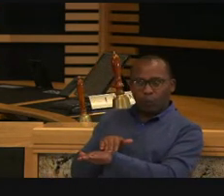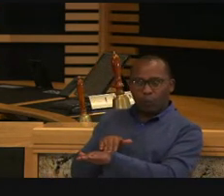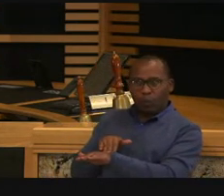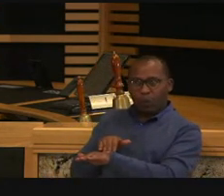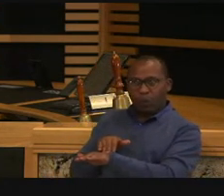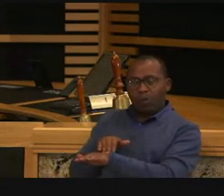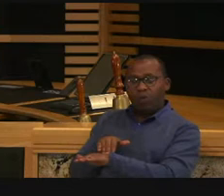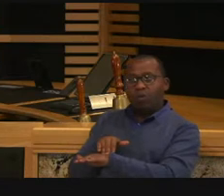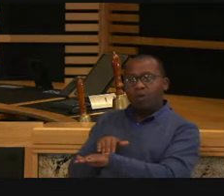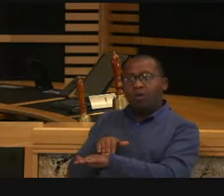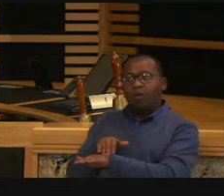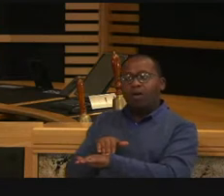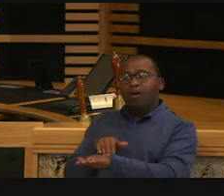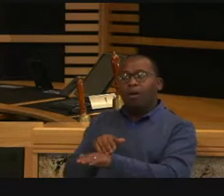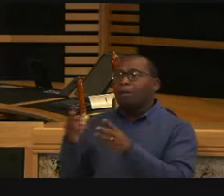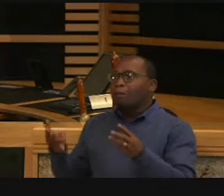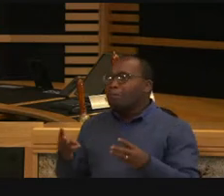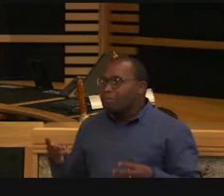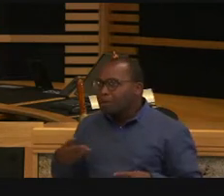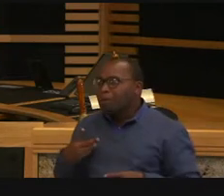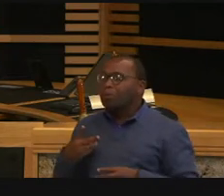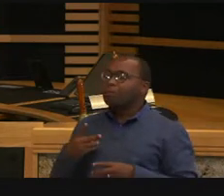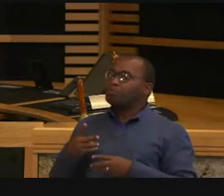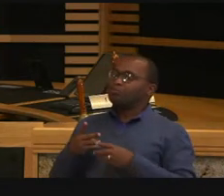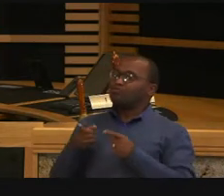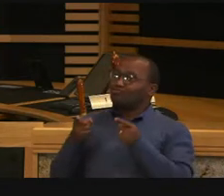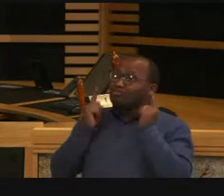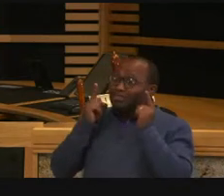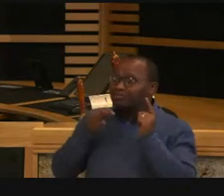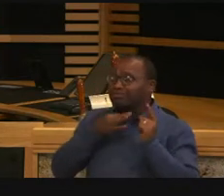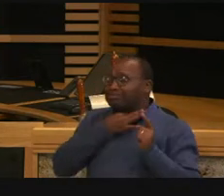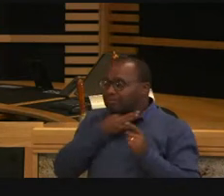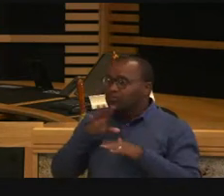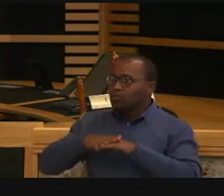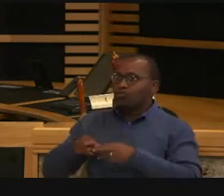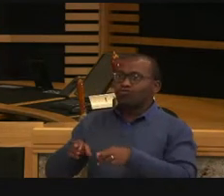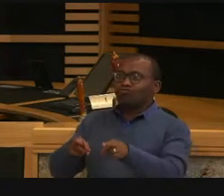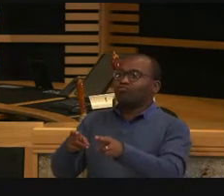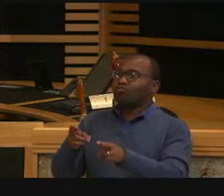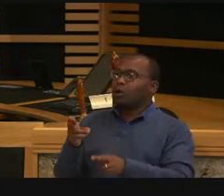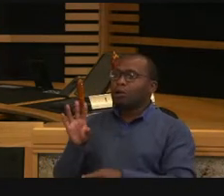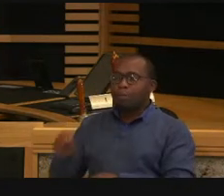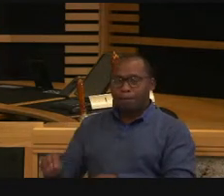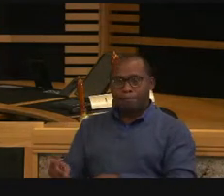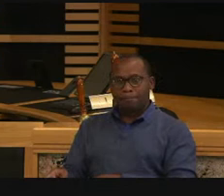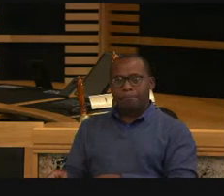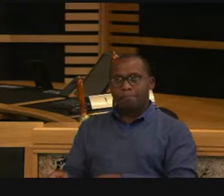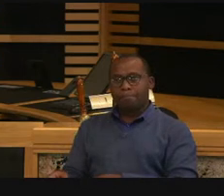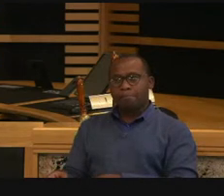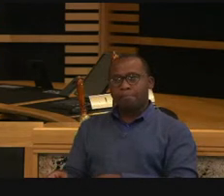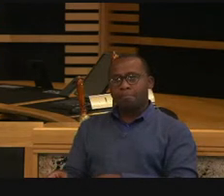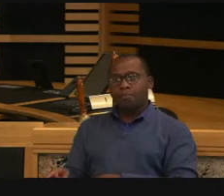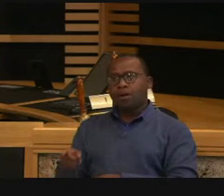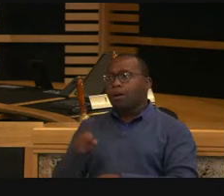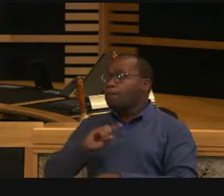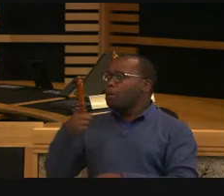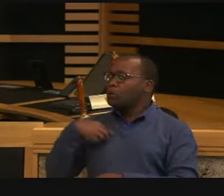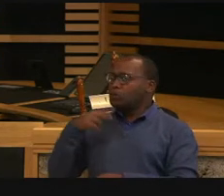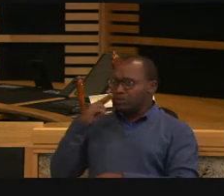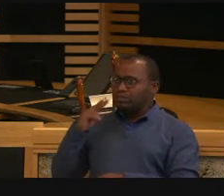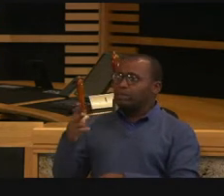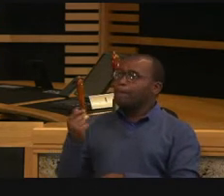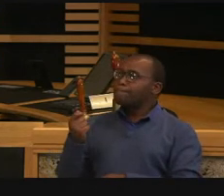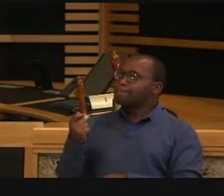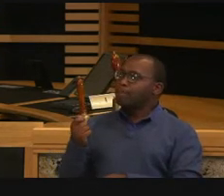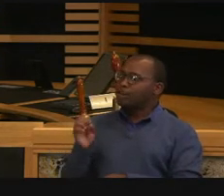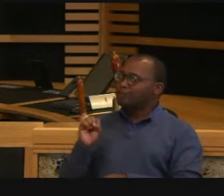flabbergasting areas because there is no movement or progress. Money is thrown into these companies, and